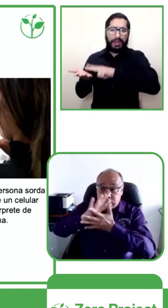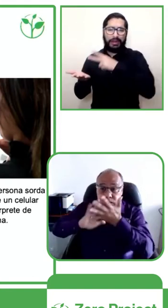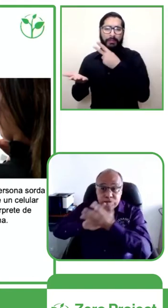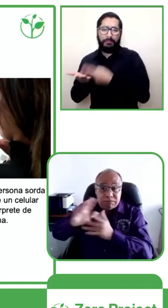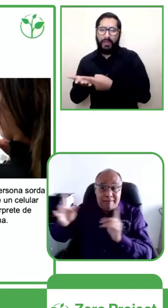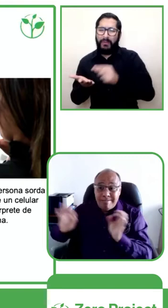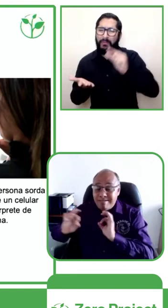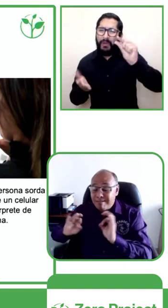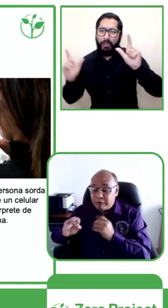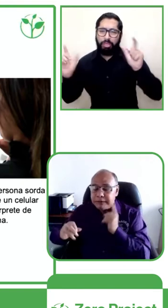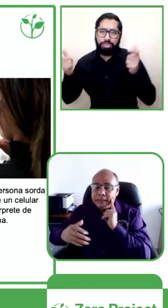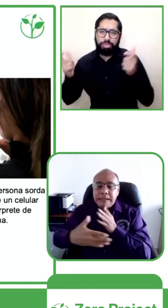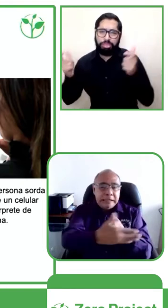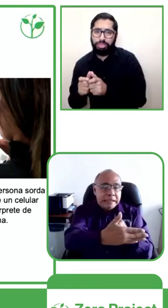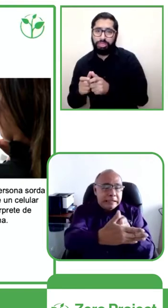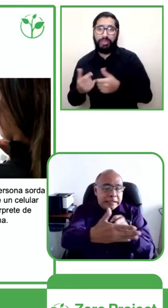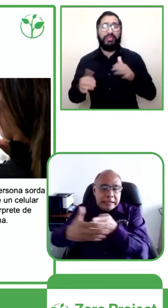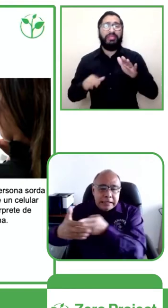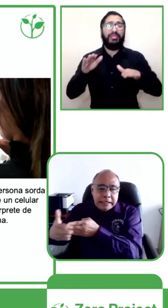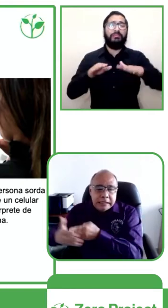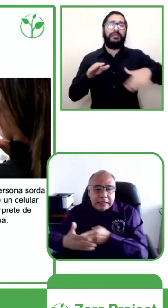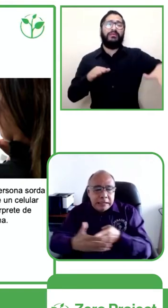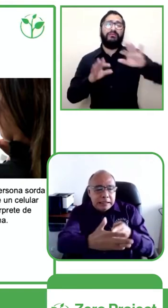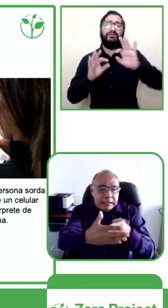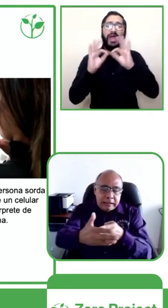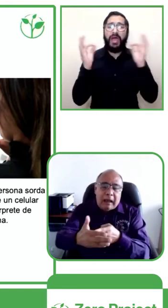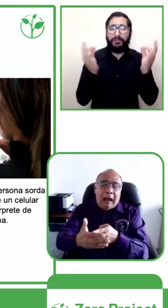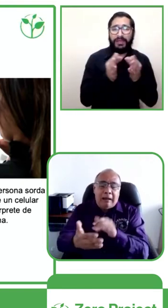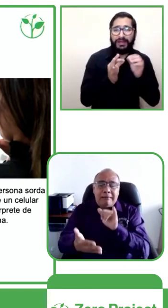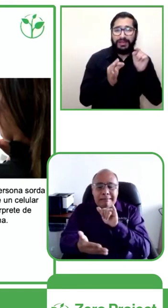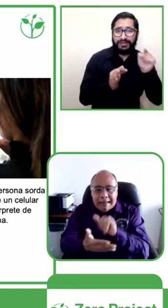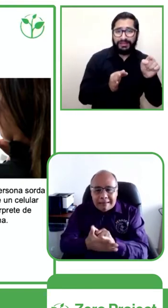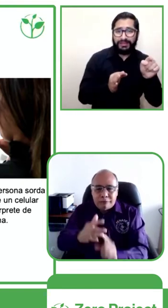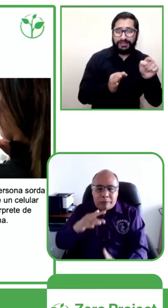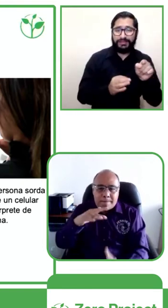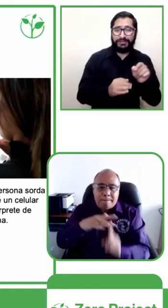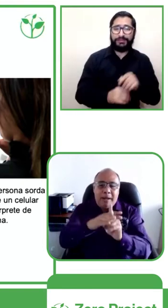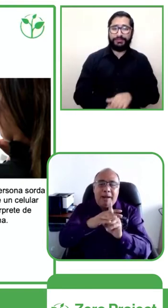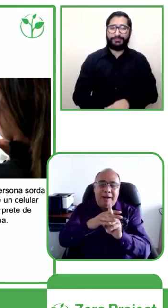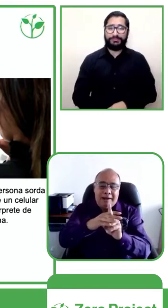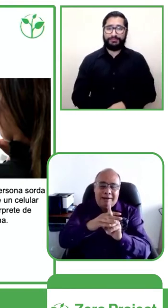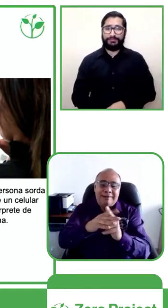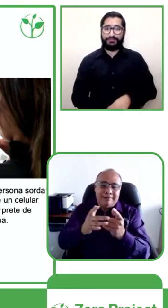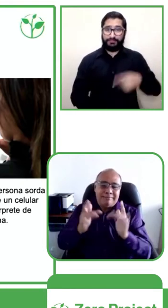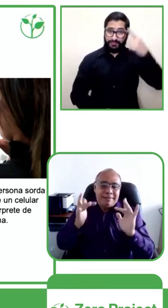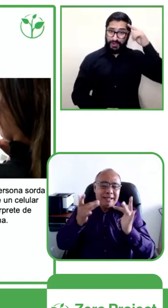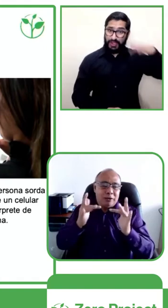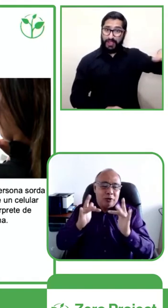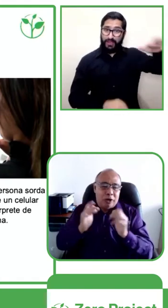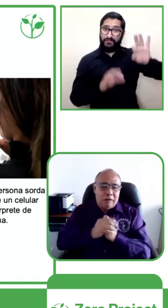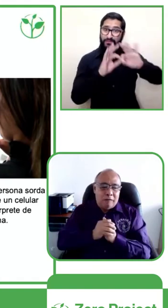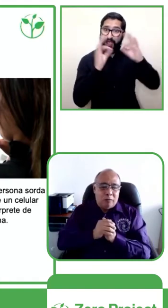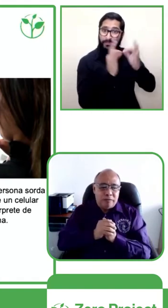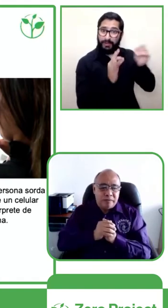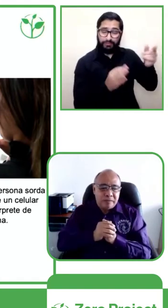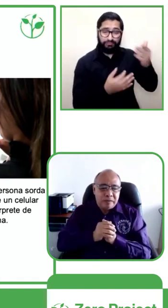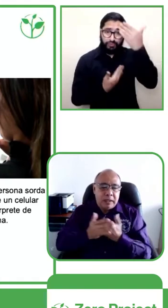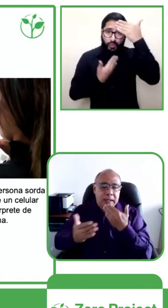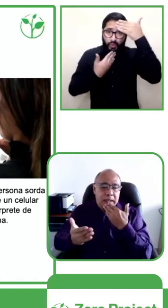many interpreters existed at the time. The family did not know sign language,